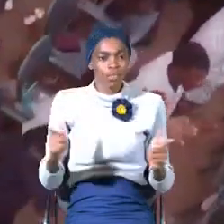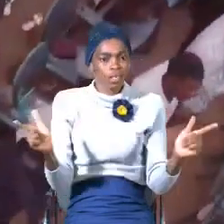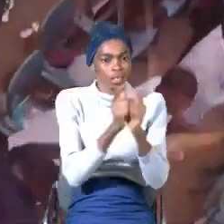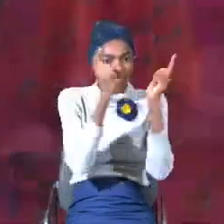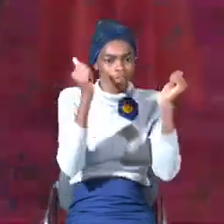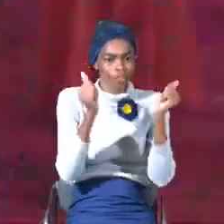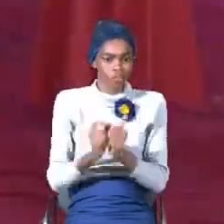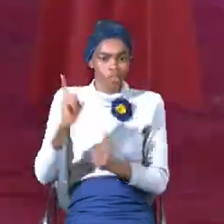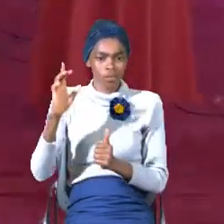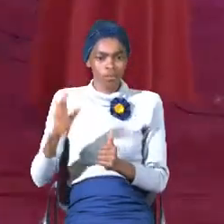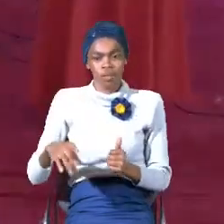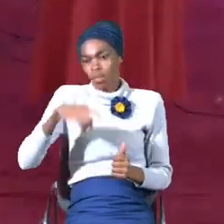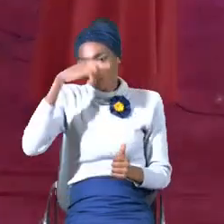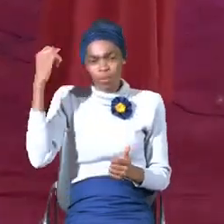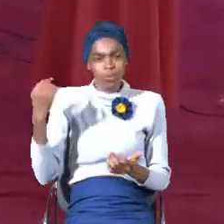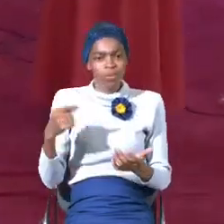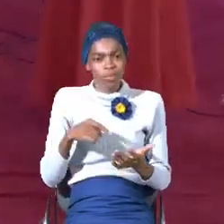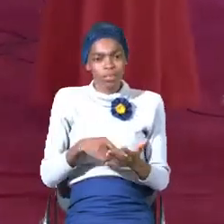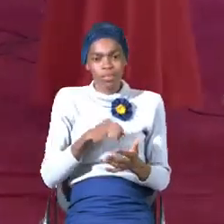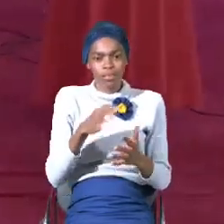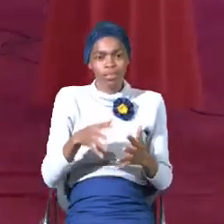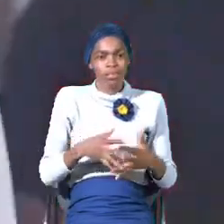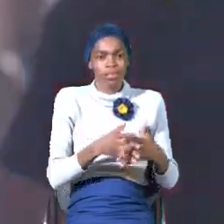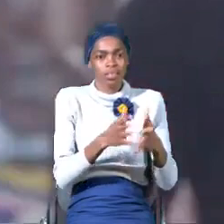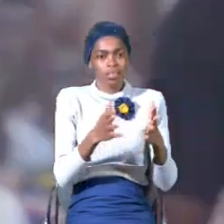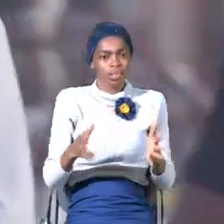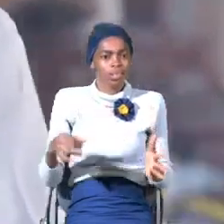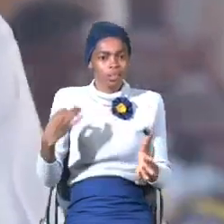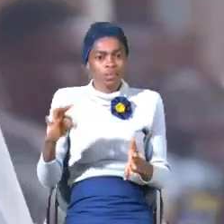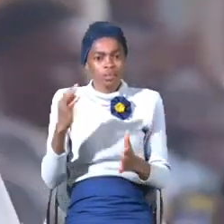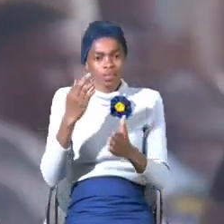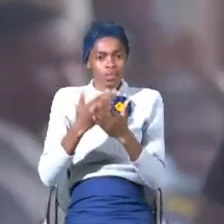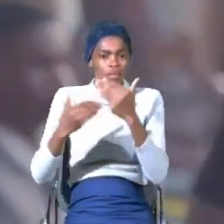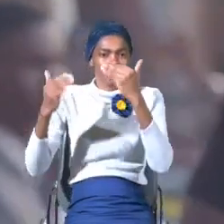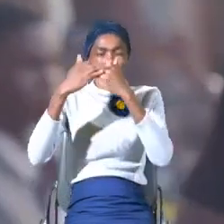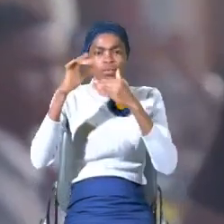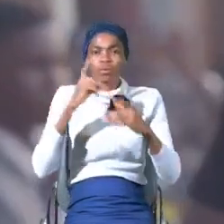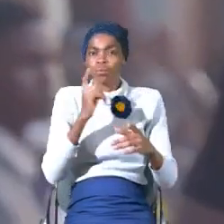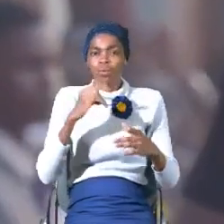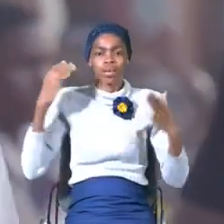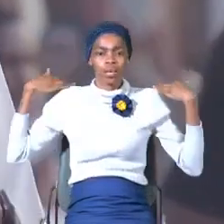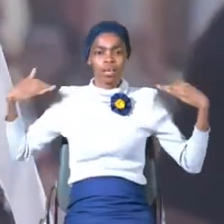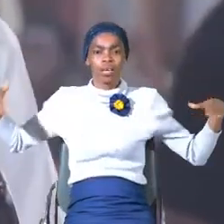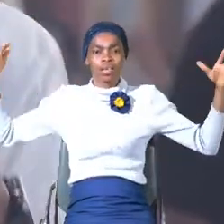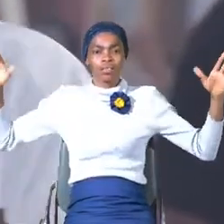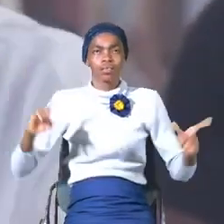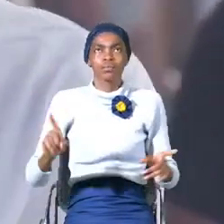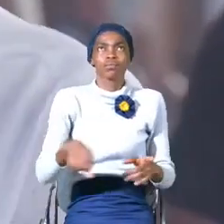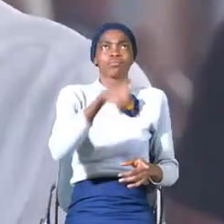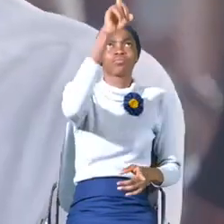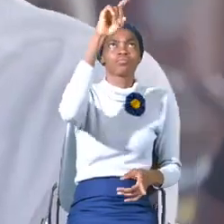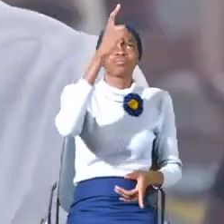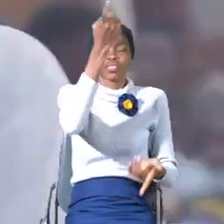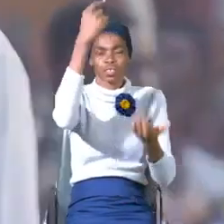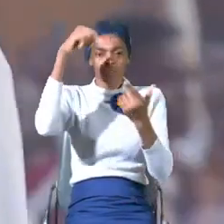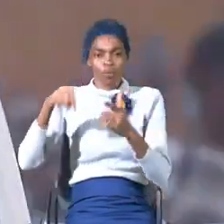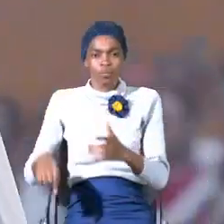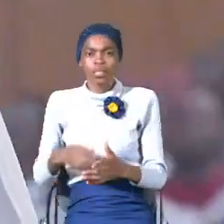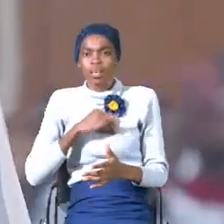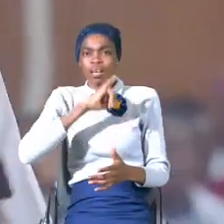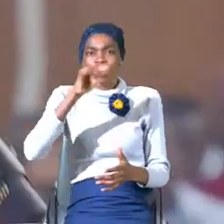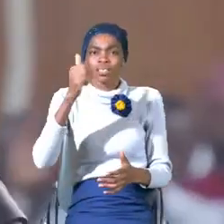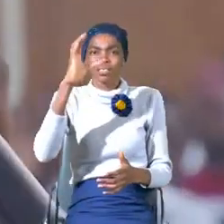Because this is the gate of heaven, where angels ascend and descend. And Jacob was turned